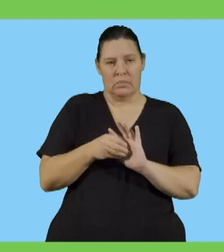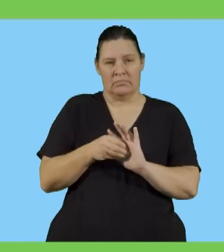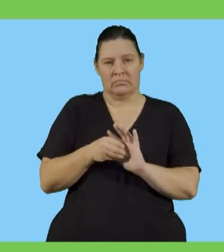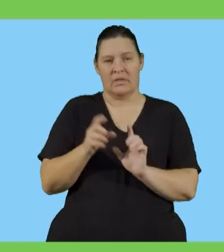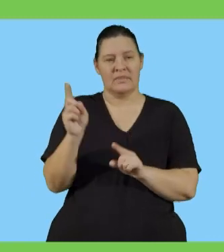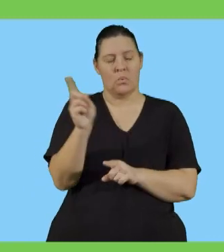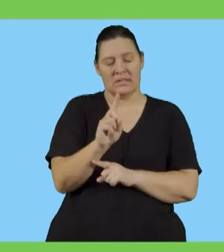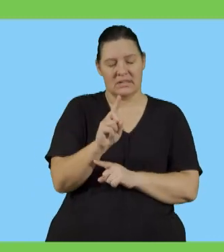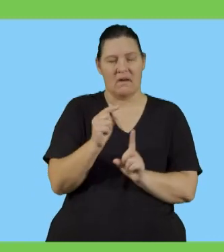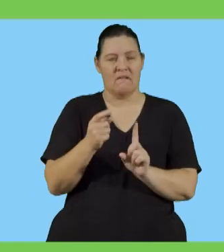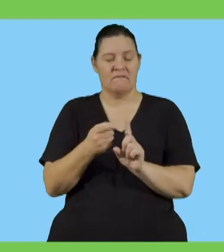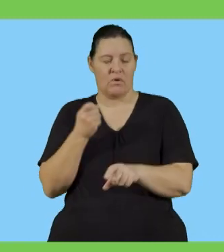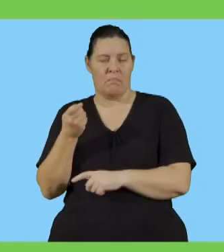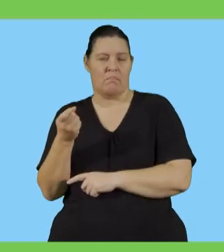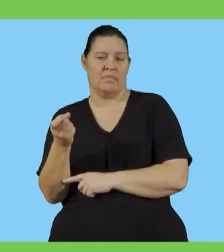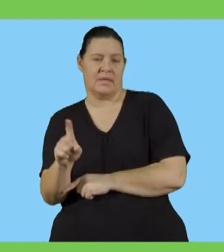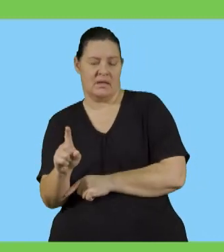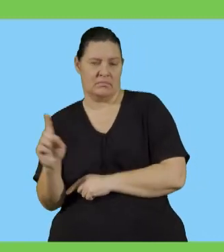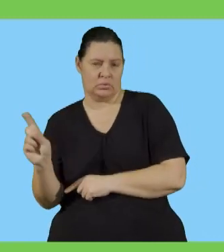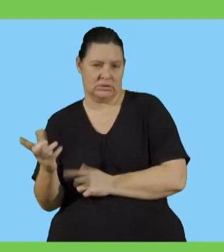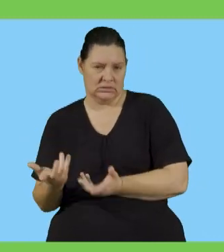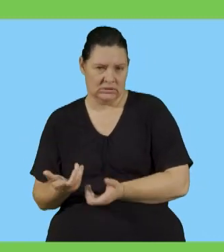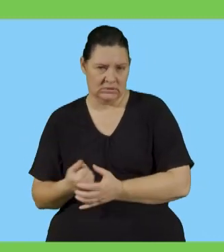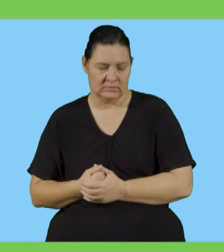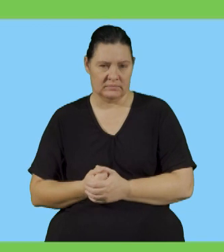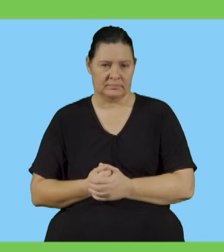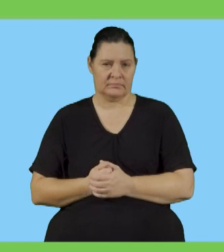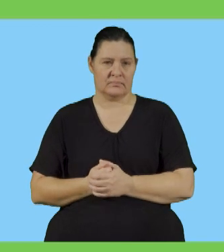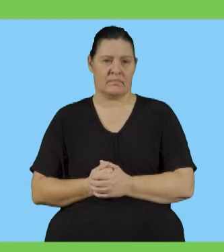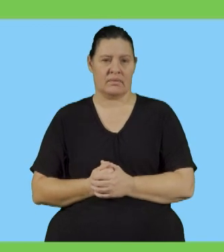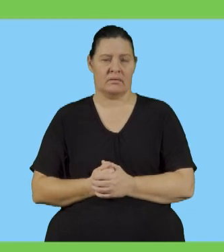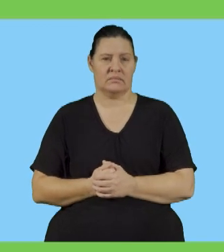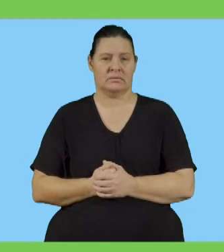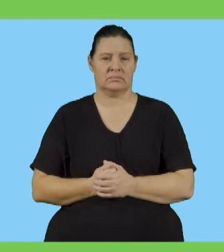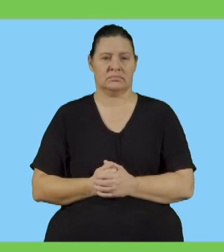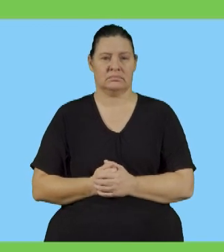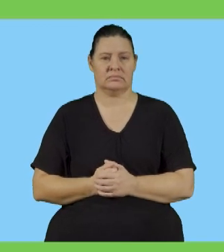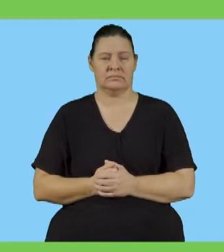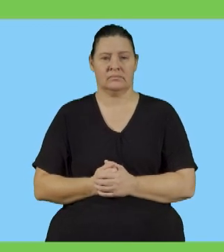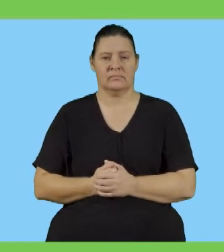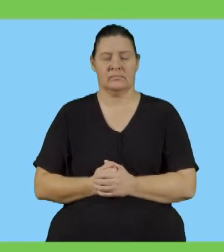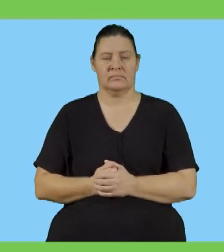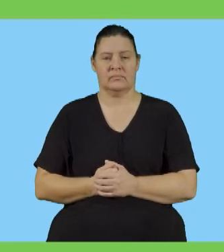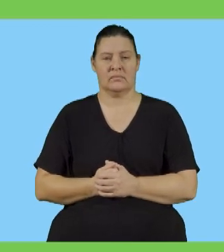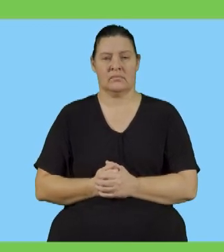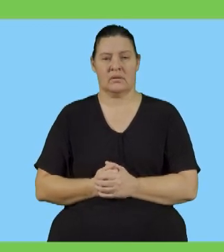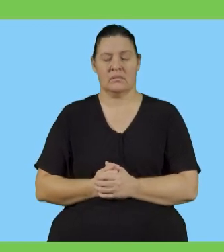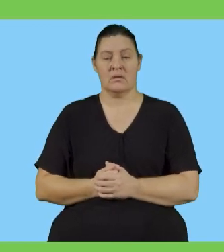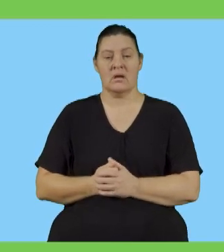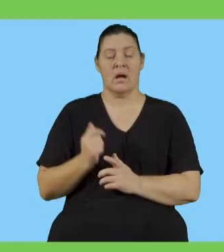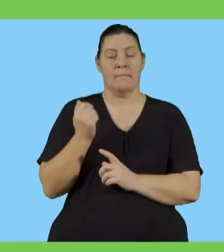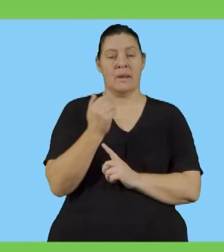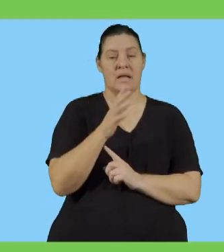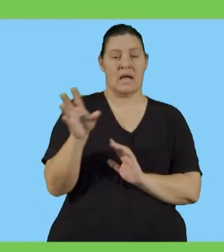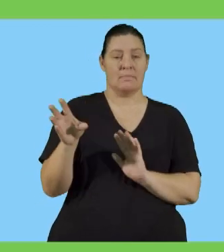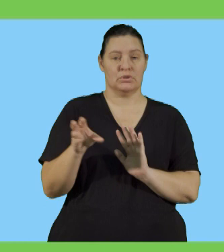absorbs the what? From the what? So you have to fill in the missing spaces. The